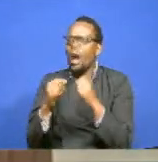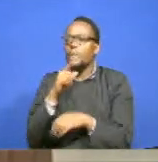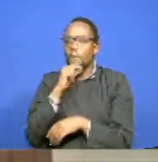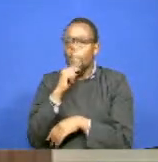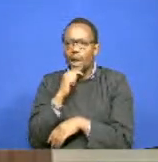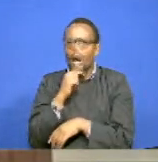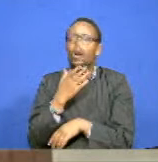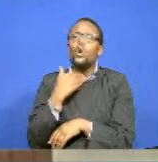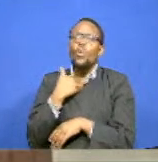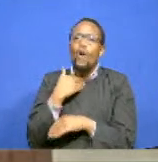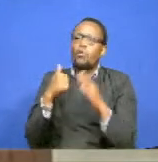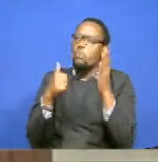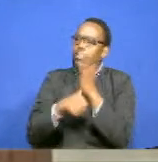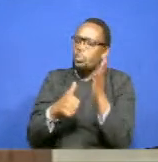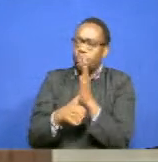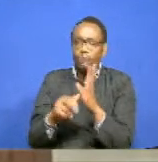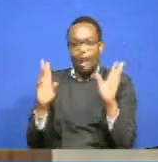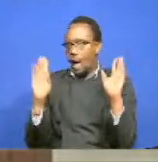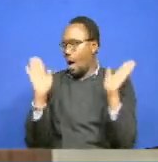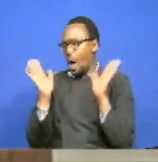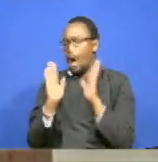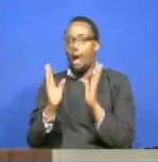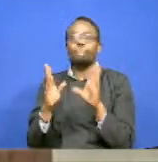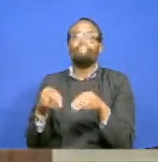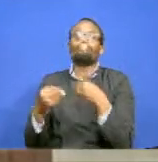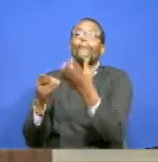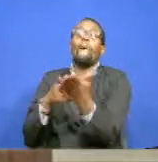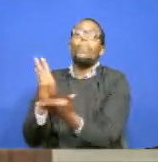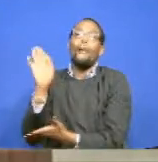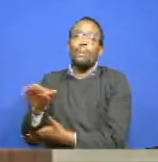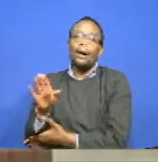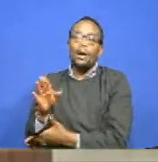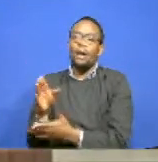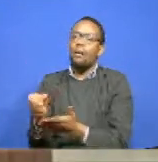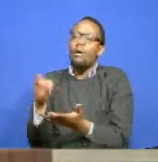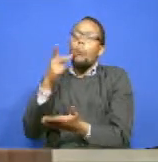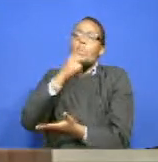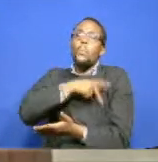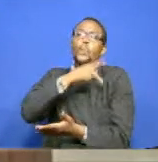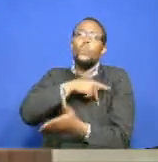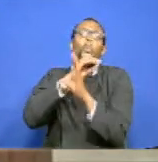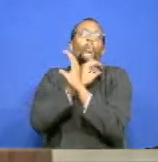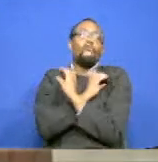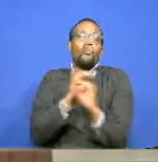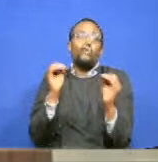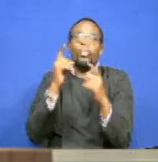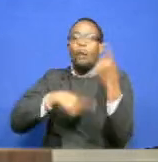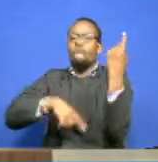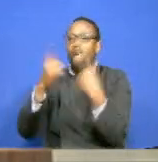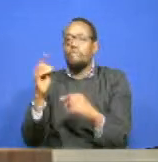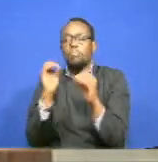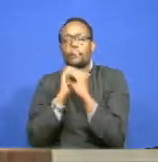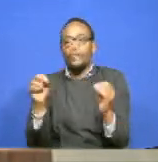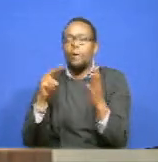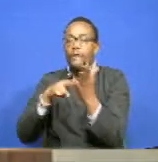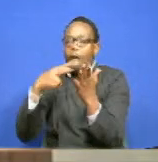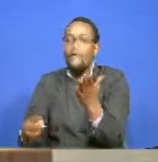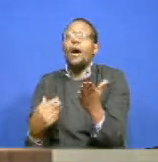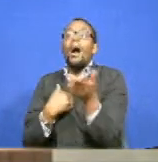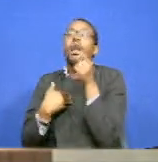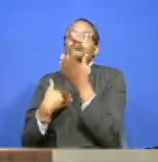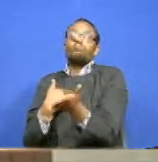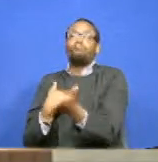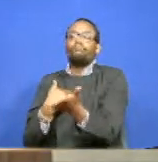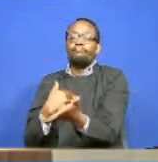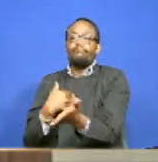want to tamper with your talent. Here it is, have it. And there was no increase. It was failure.